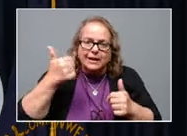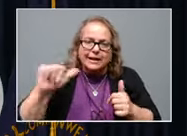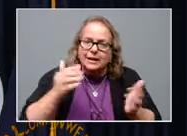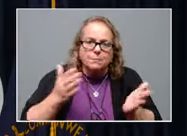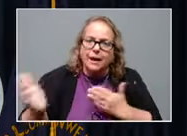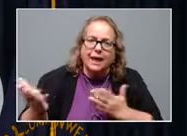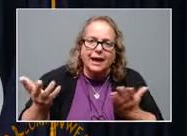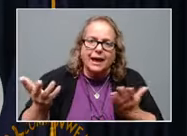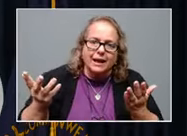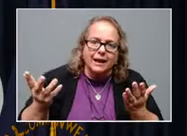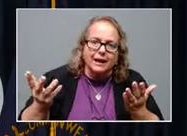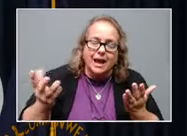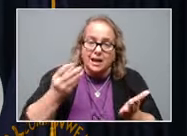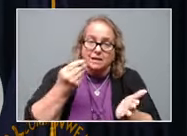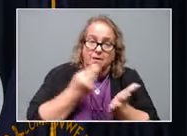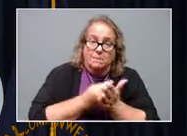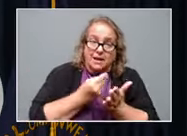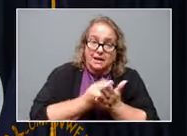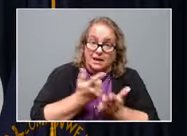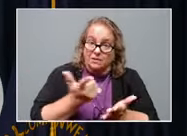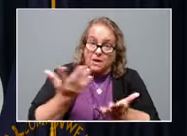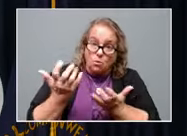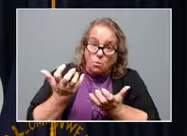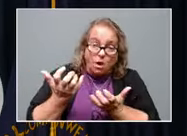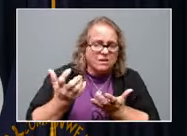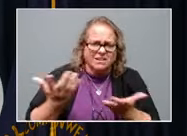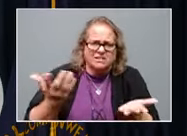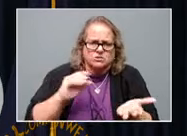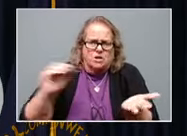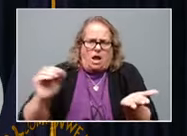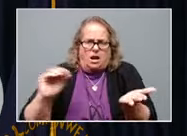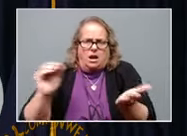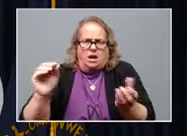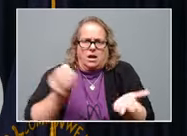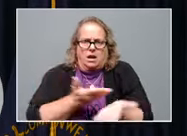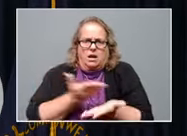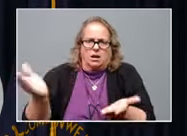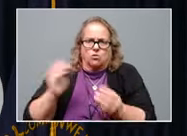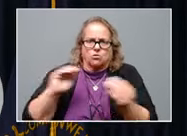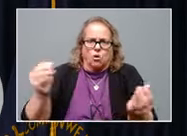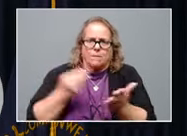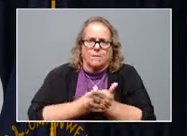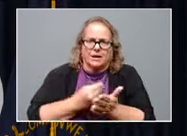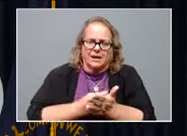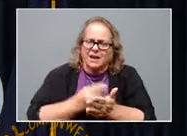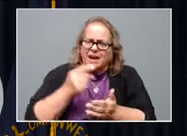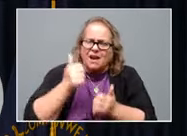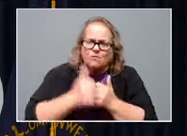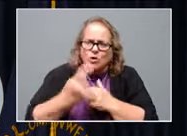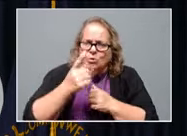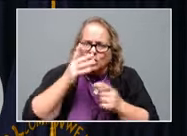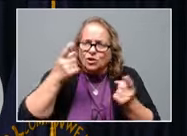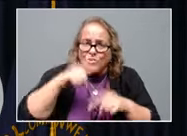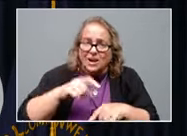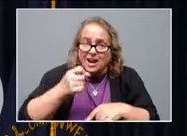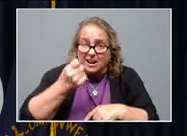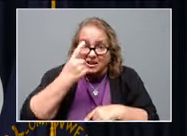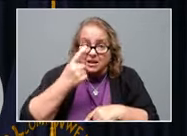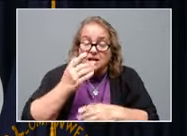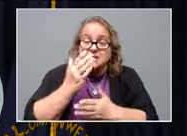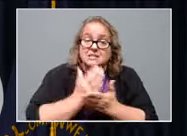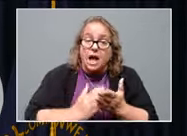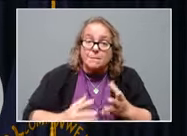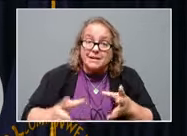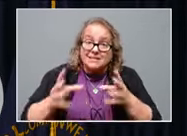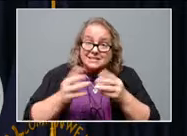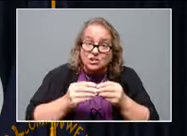being suggested don't exist. I think everybody would agree with that. And remember, sometimes a session can cause more harm than it does